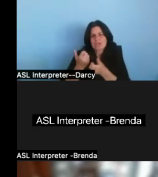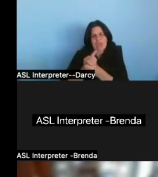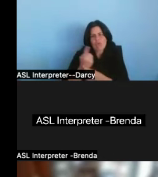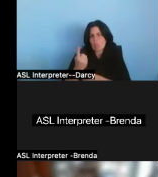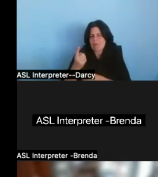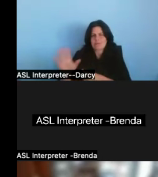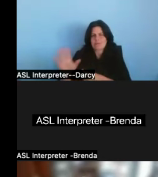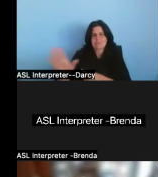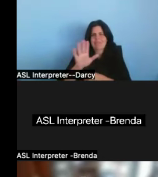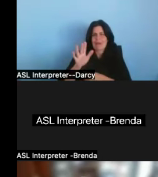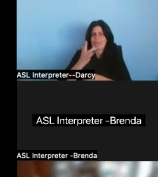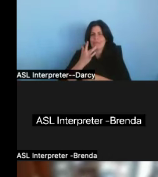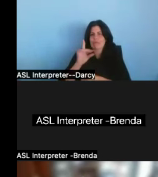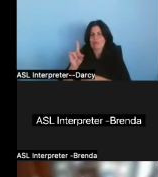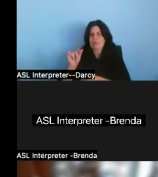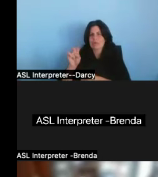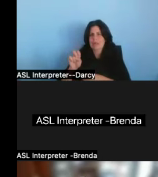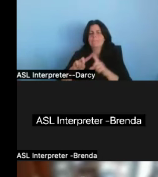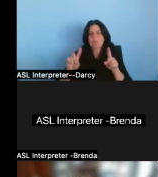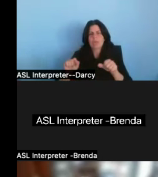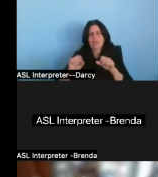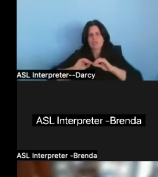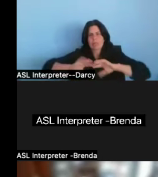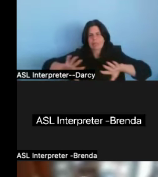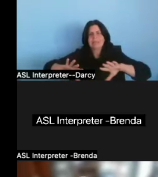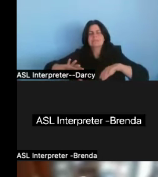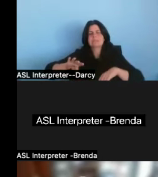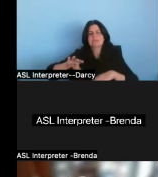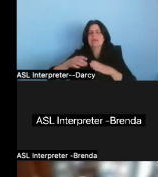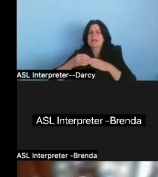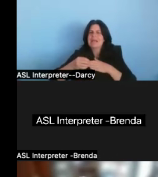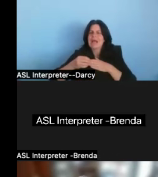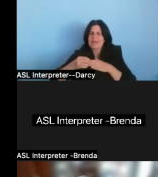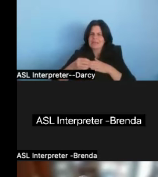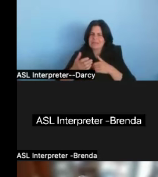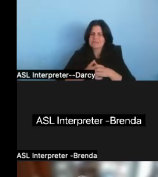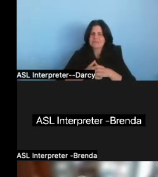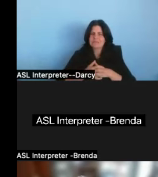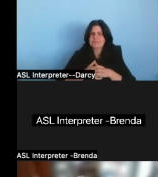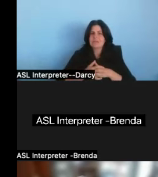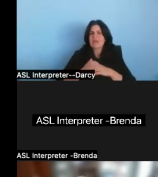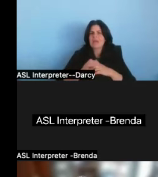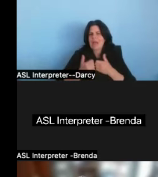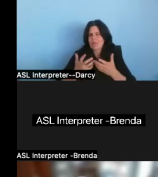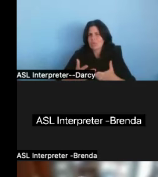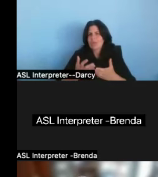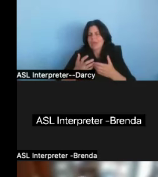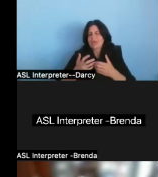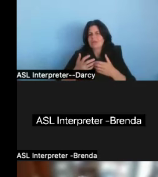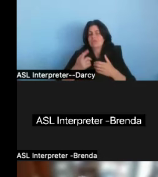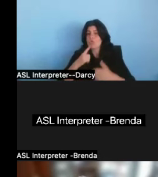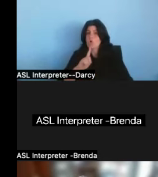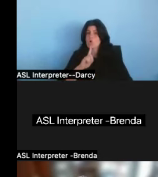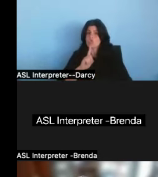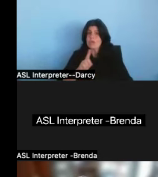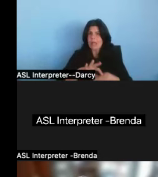to be coming out with guidance on how you can kind of fold in the potential for people in a real earthquake getting the earthquake early warning, so